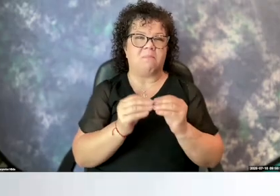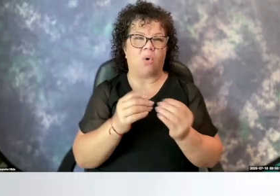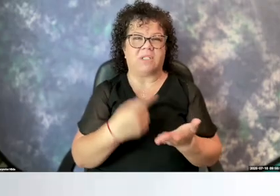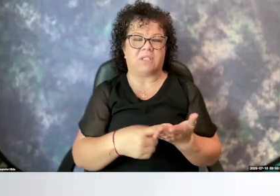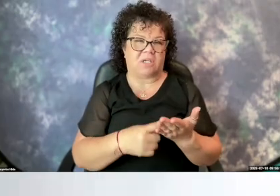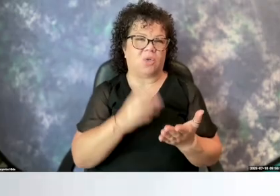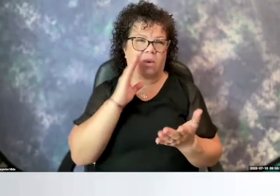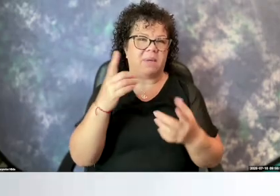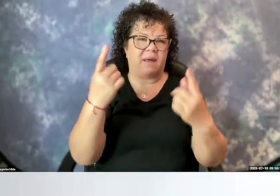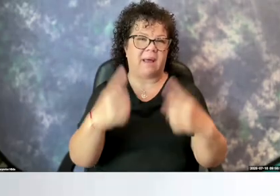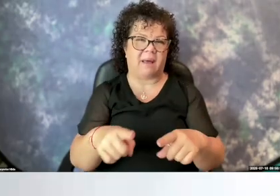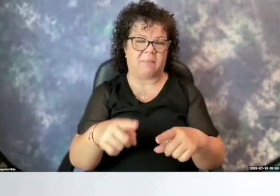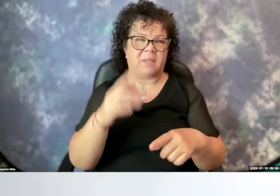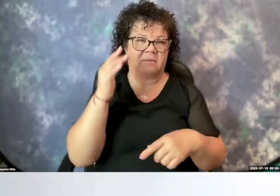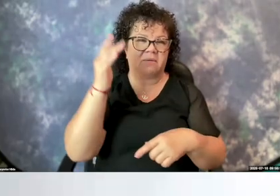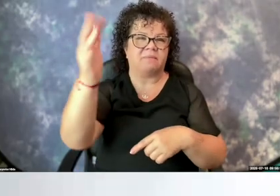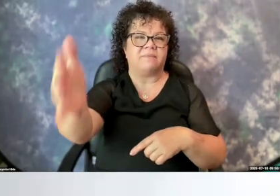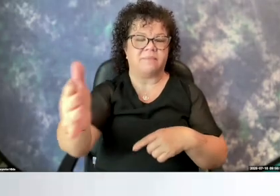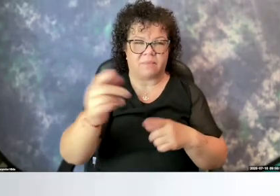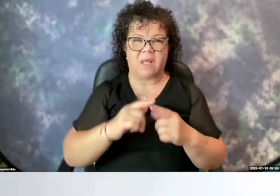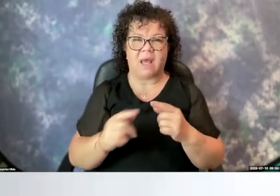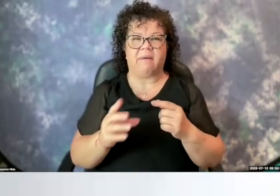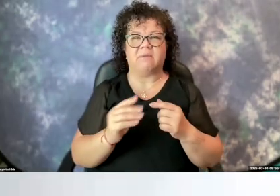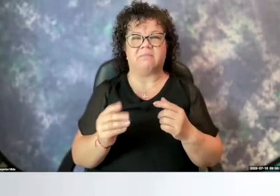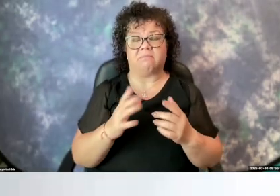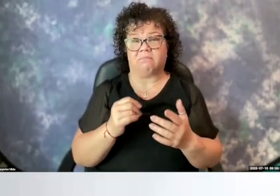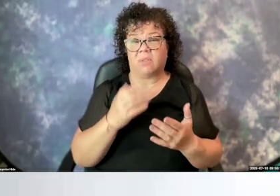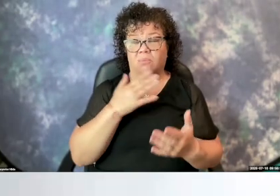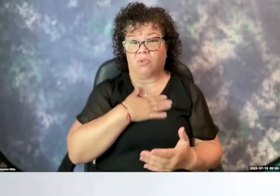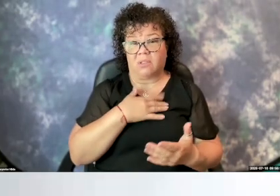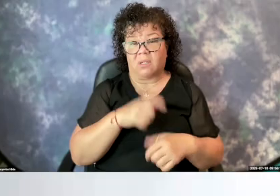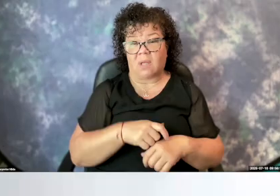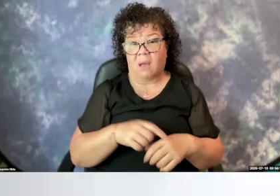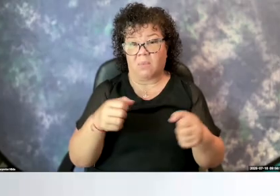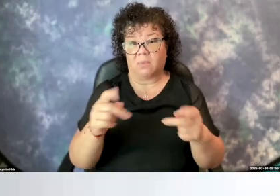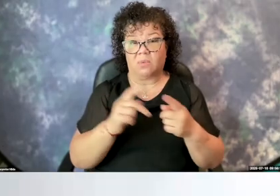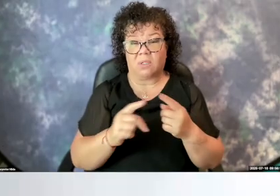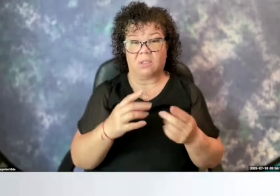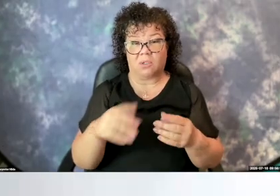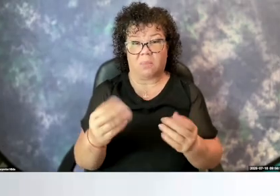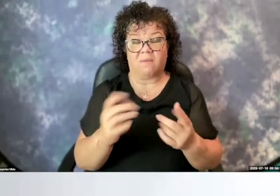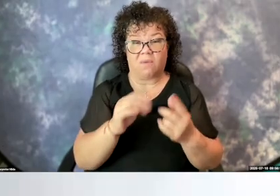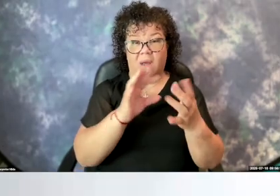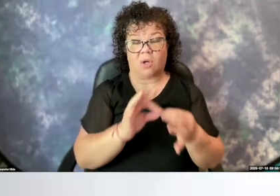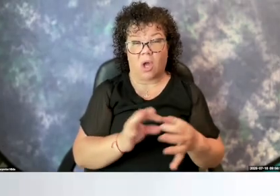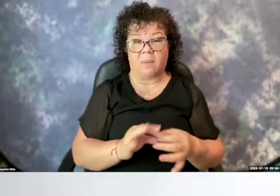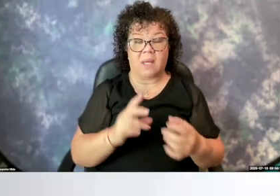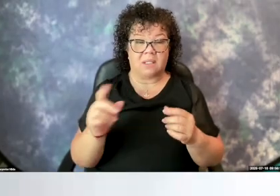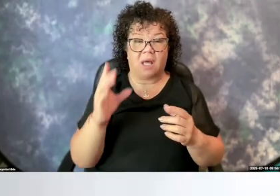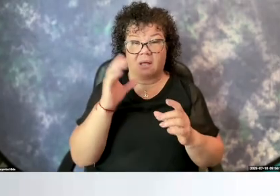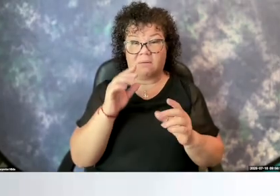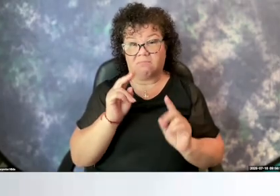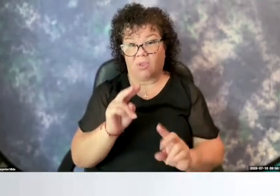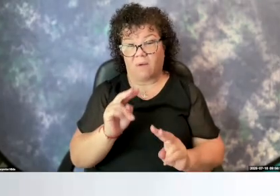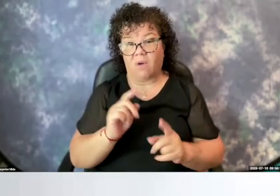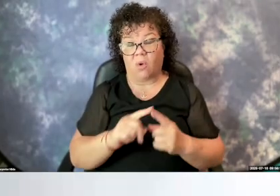be had down the road. So certainly appreciate the time and opportunity to provide some comments and look forward to continuing to